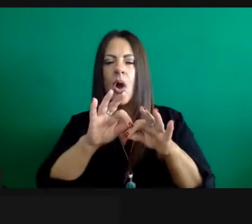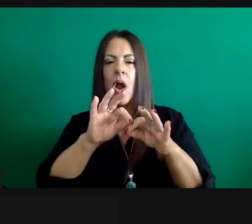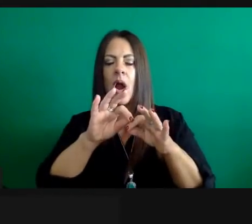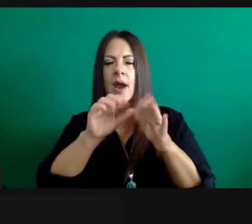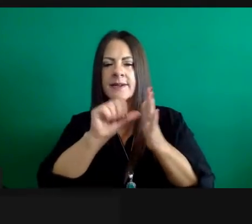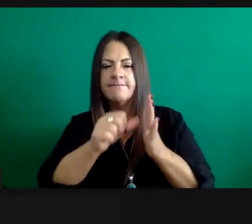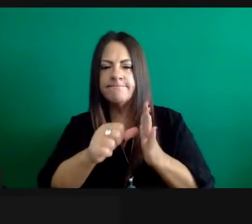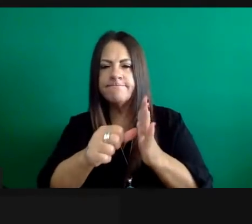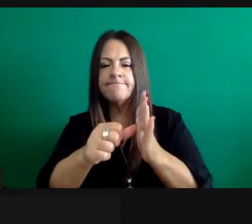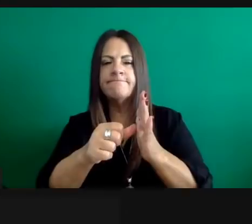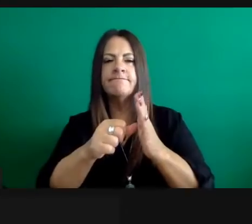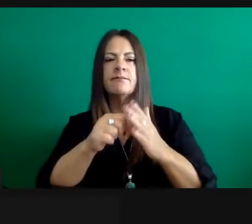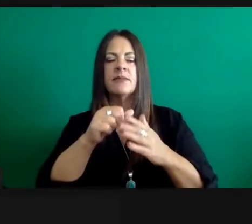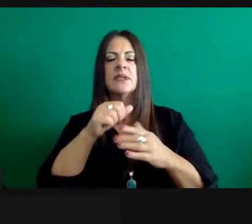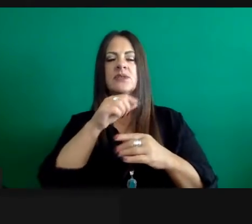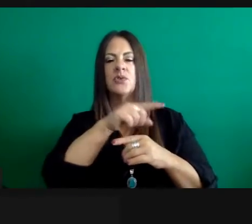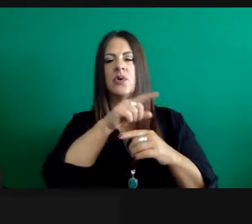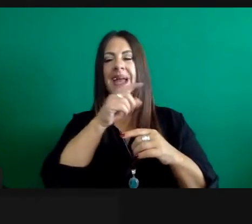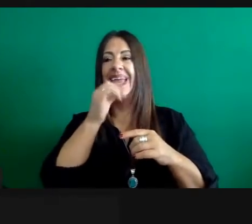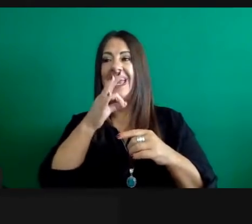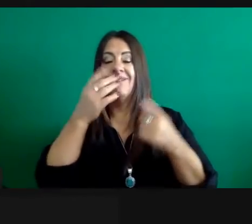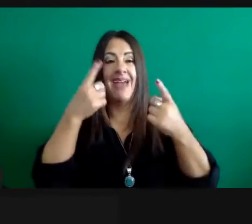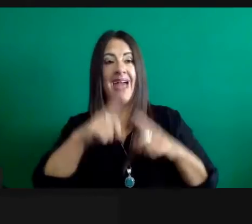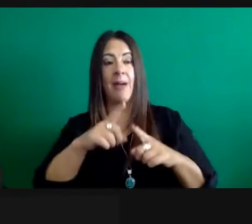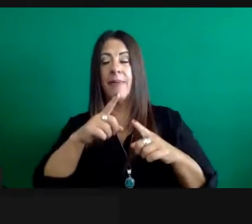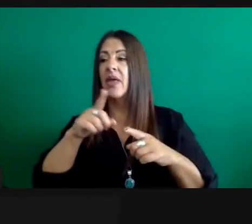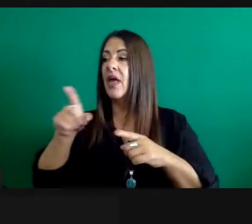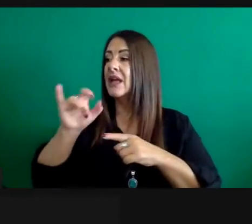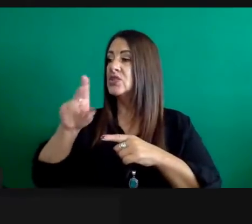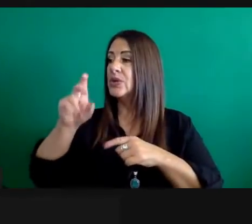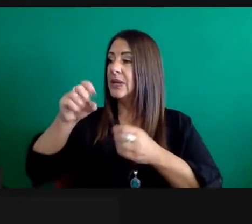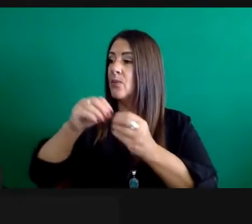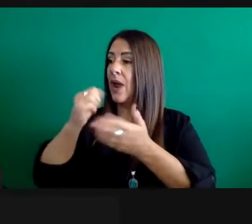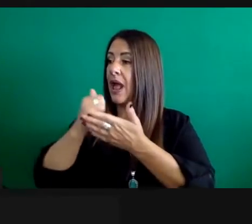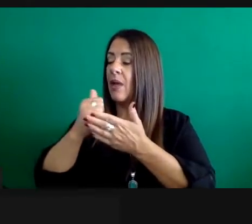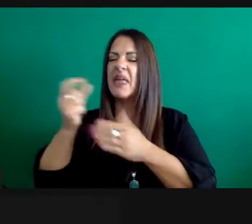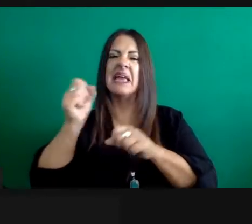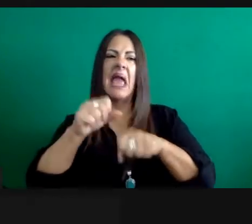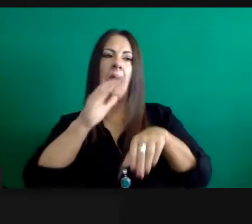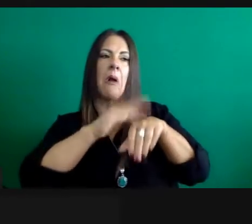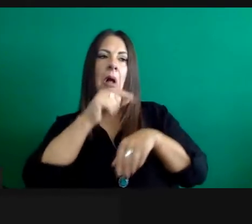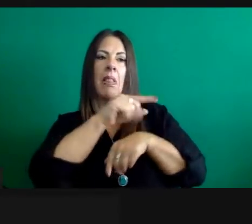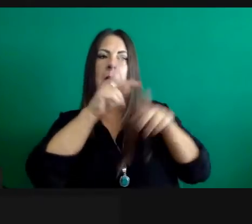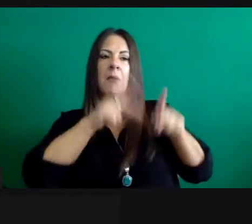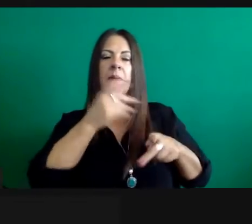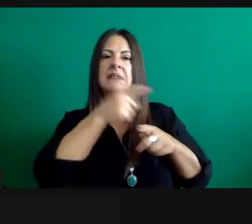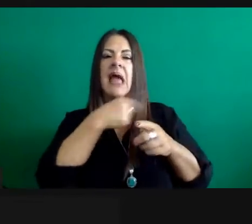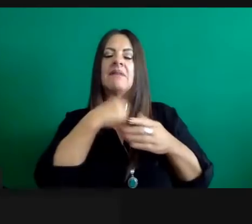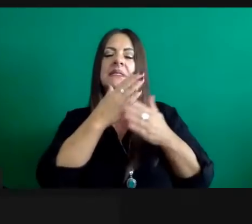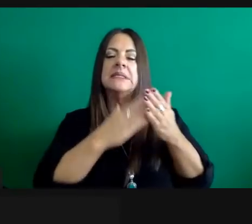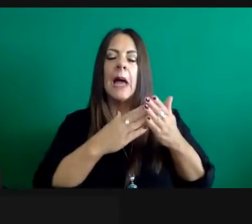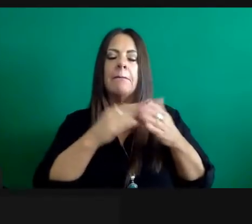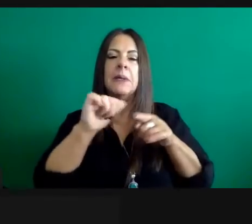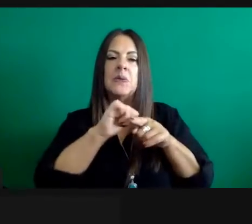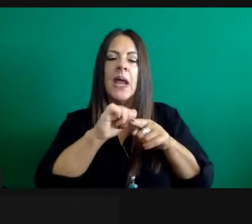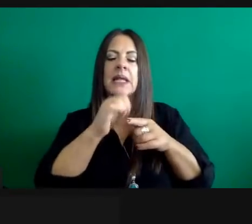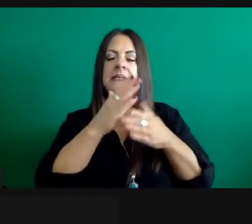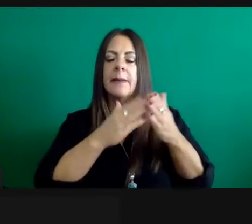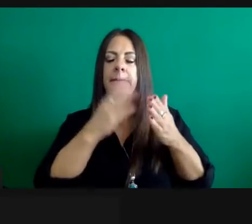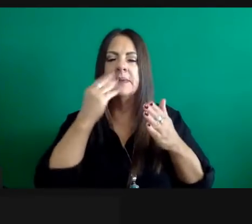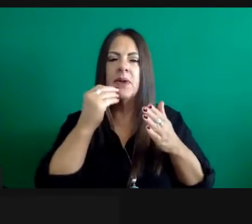that when nurses are pulled into other settings and situations, that they can help as much as